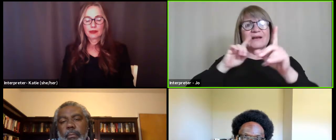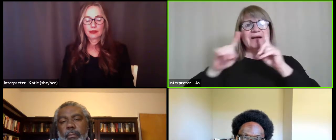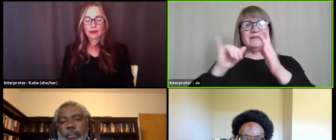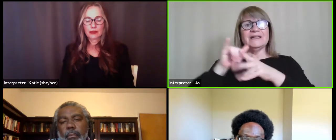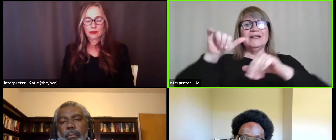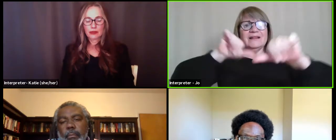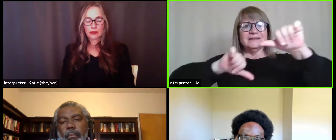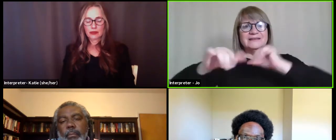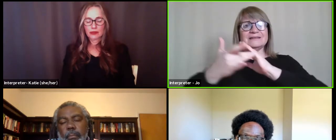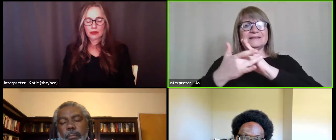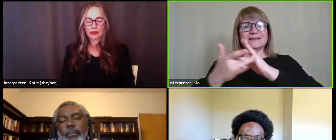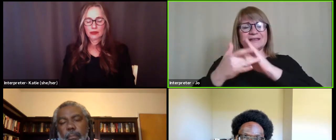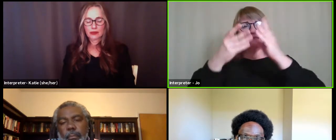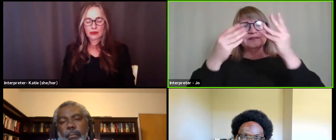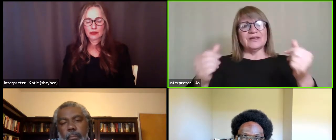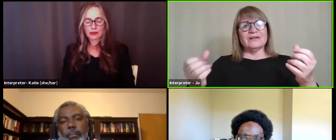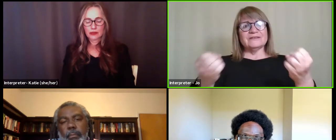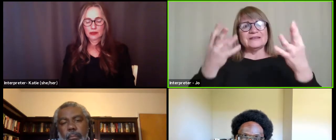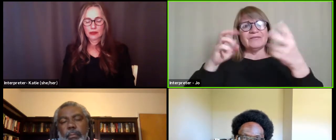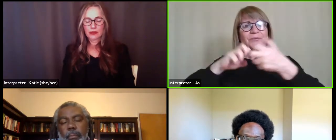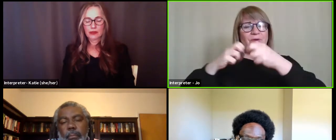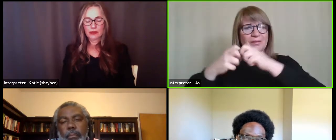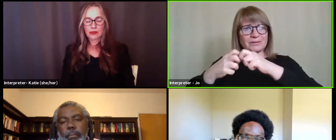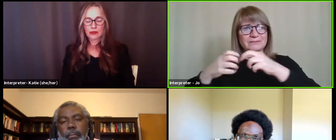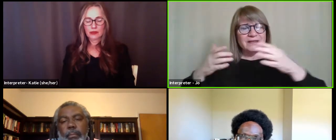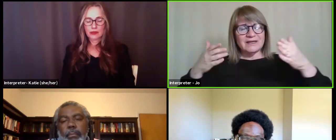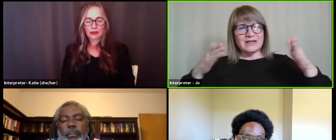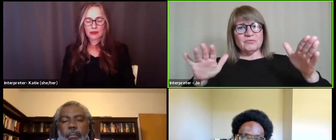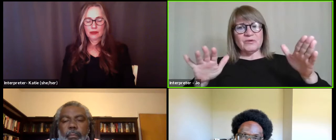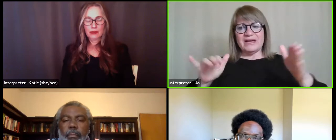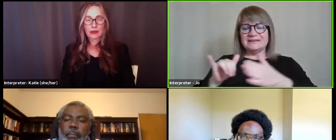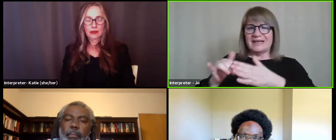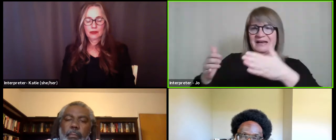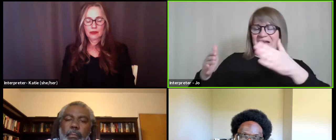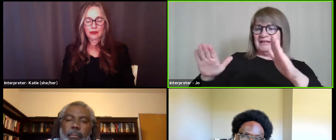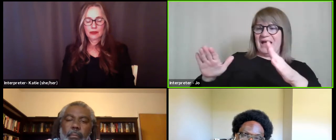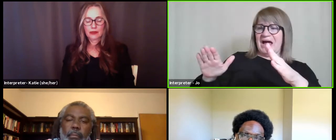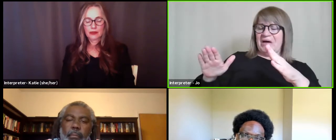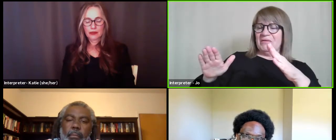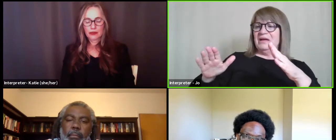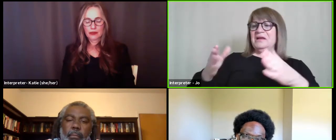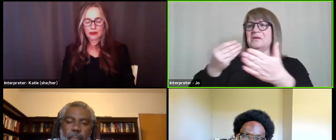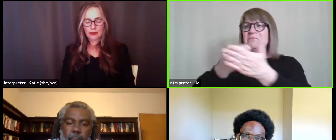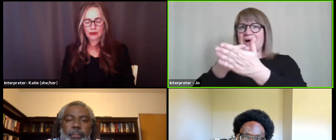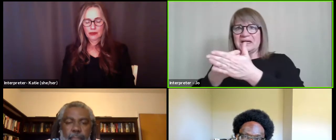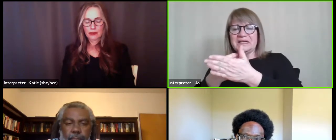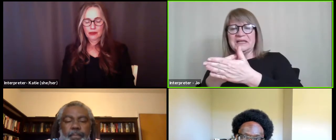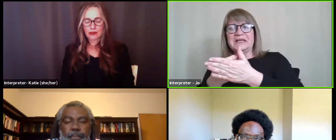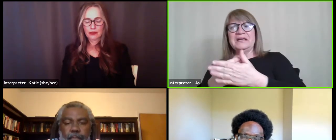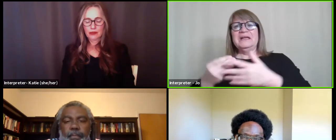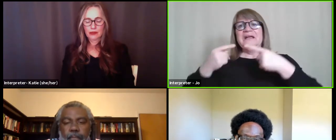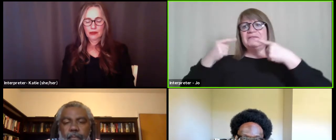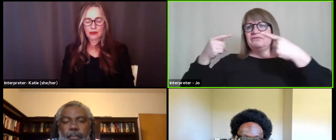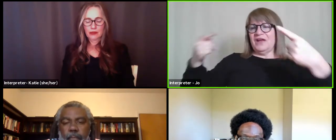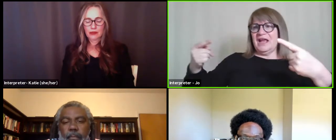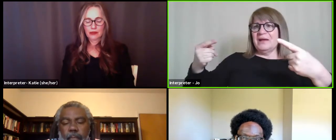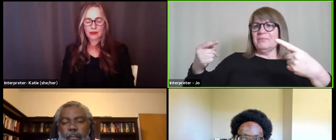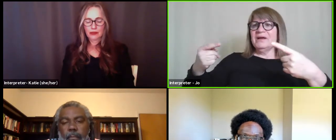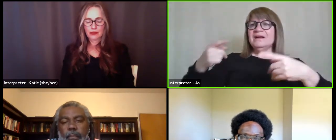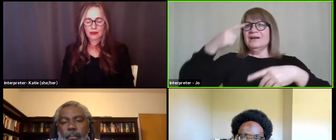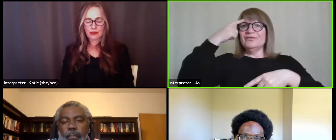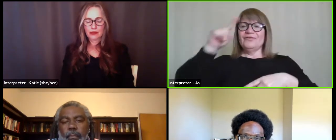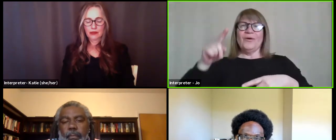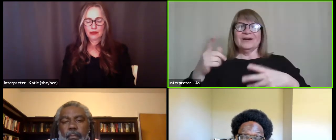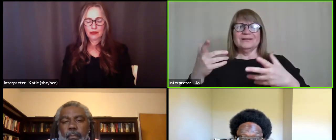solve sort of problems in ways that allow money and prestige and resources to flow in one direction and away from others so this is to say